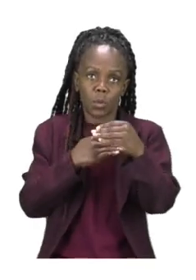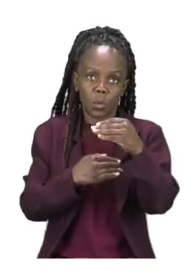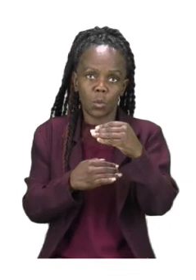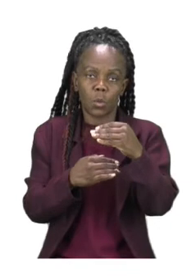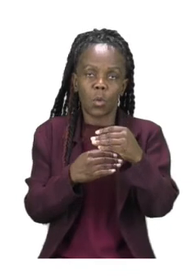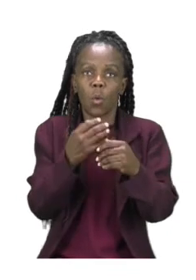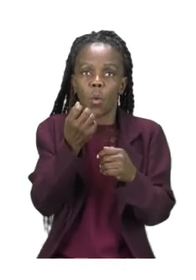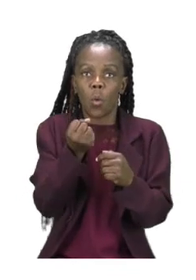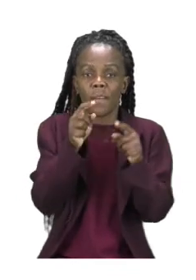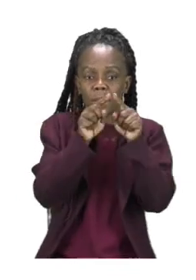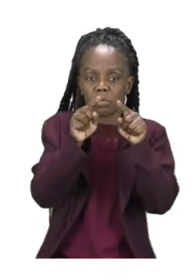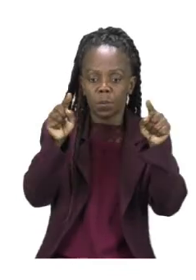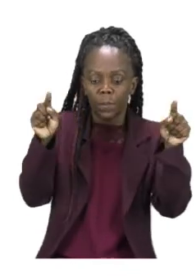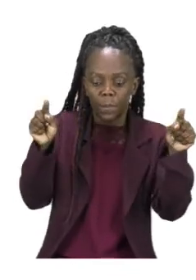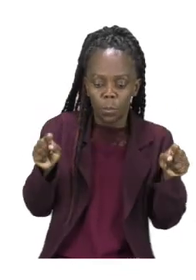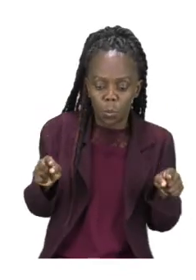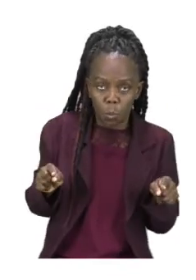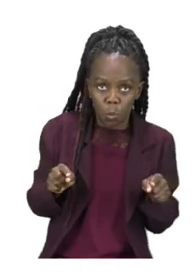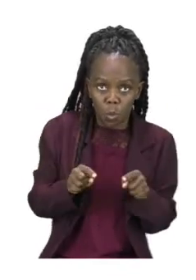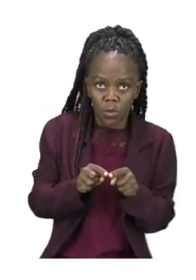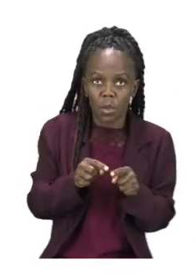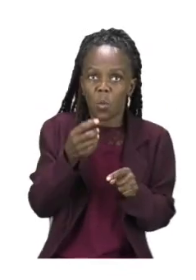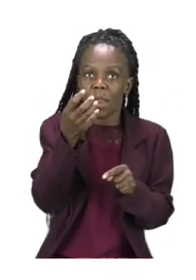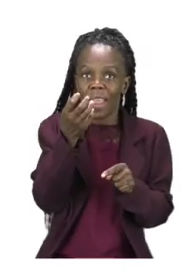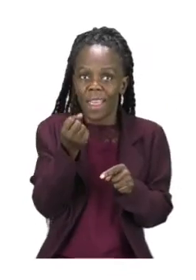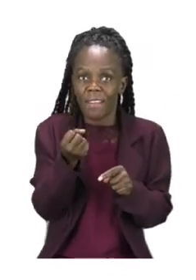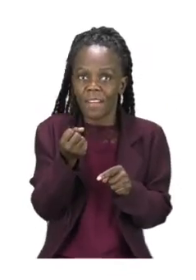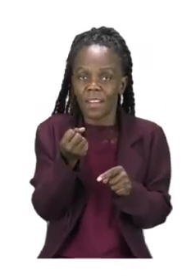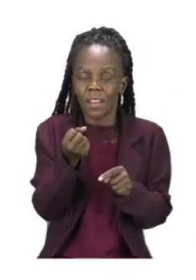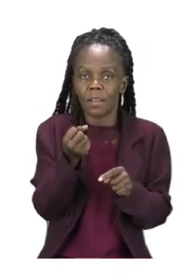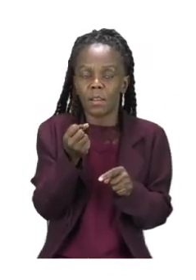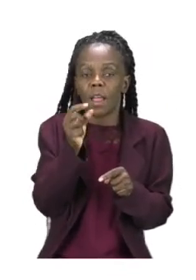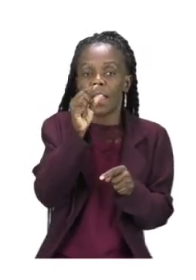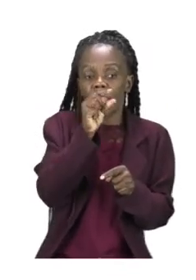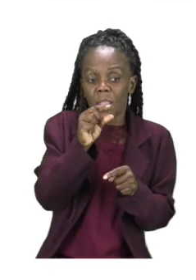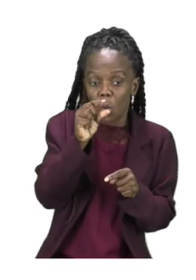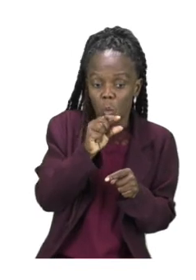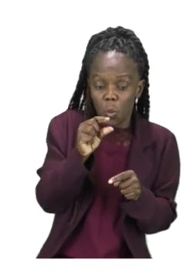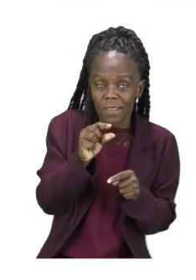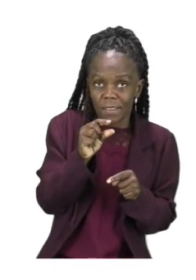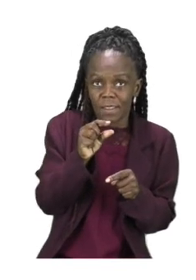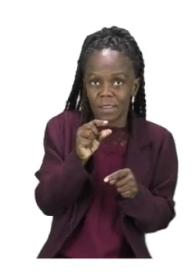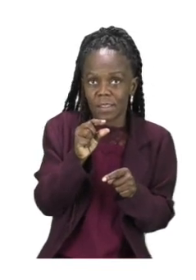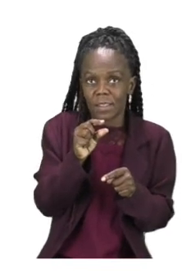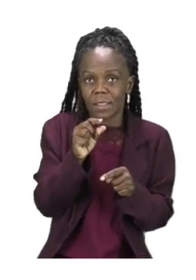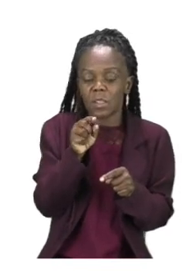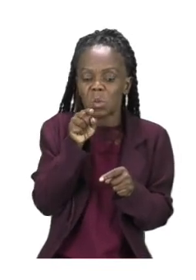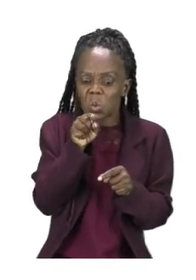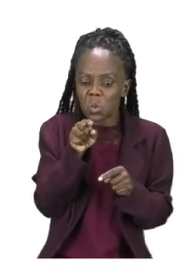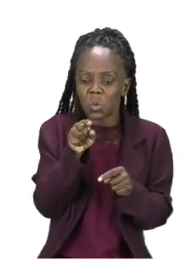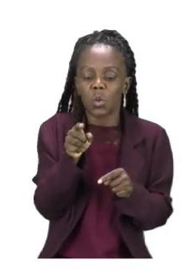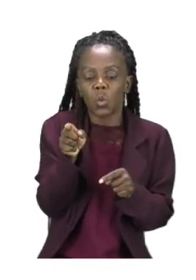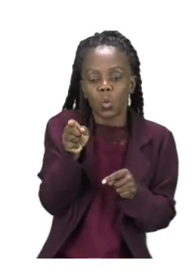for the words in the boxes that you can see there. We are going to do a few of the